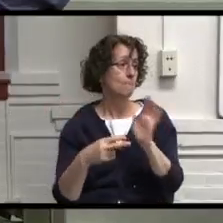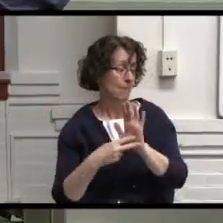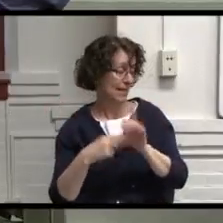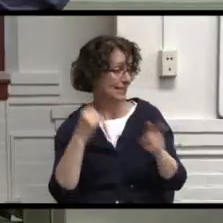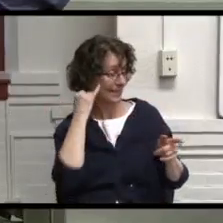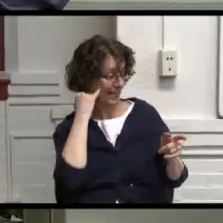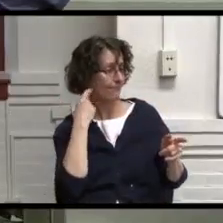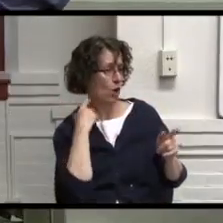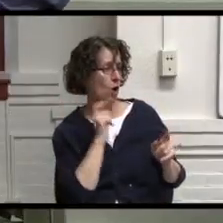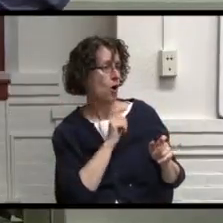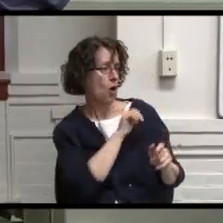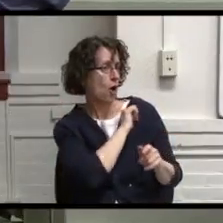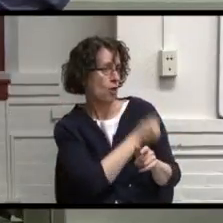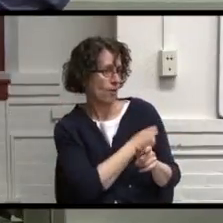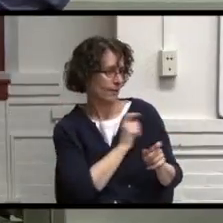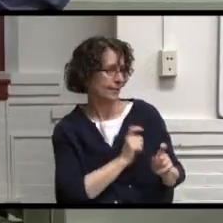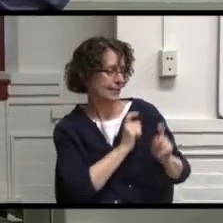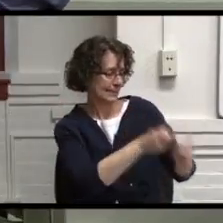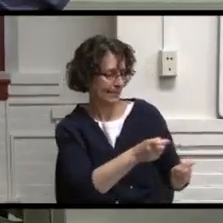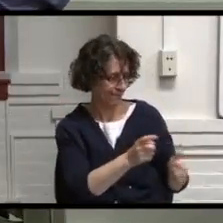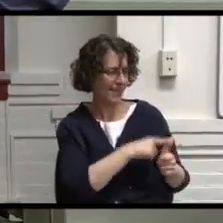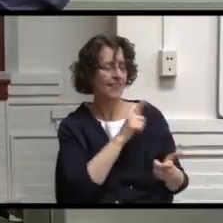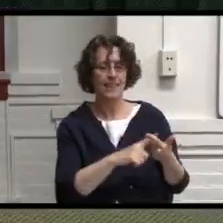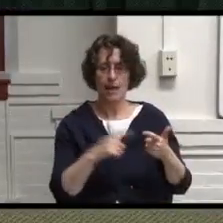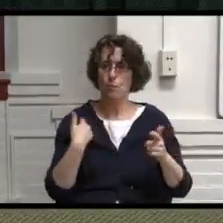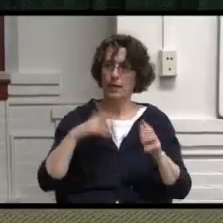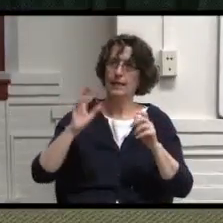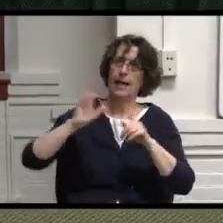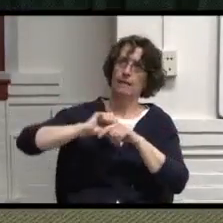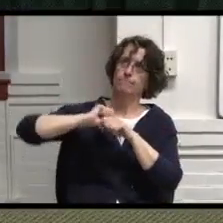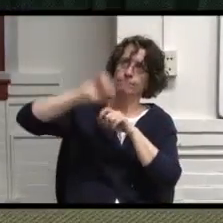that. Super, okay. Does somebody want to make a motion?